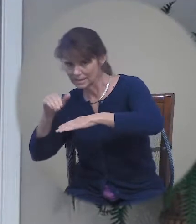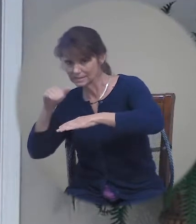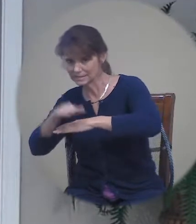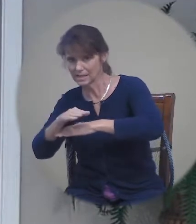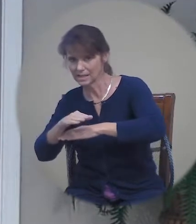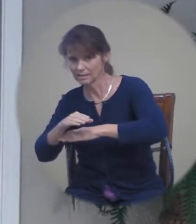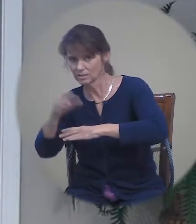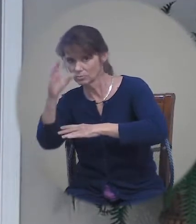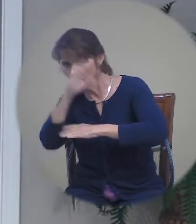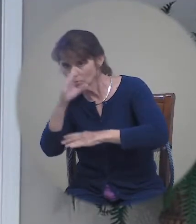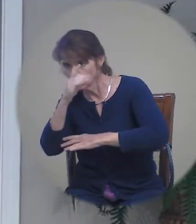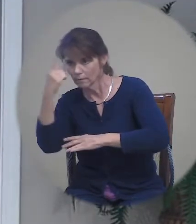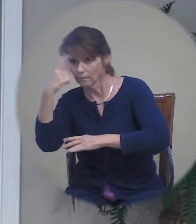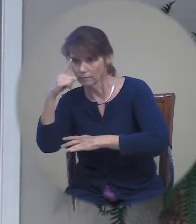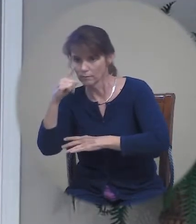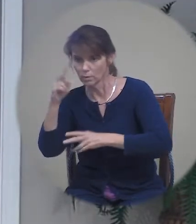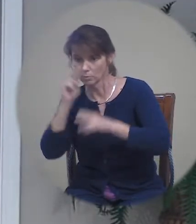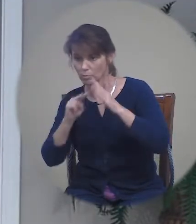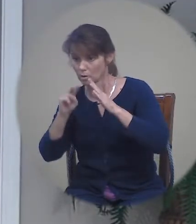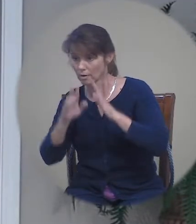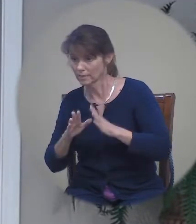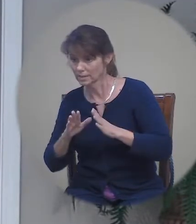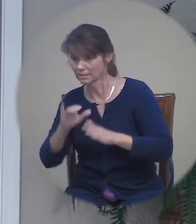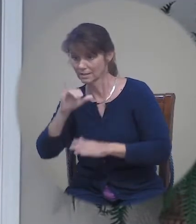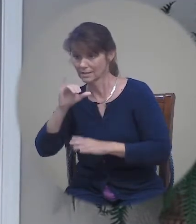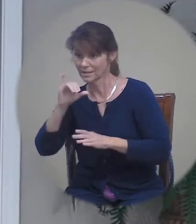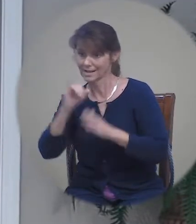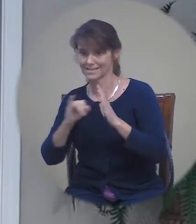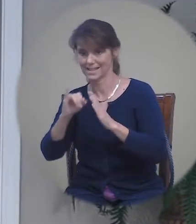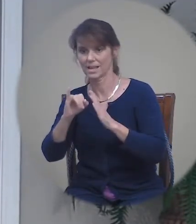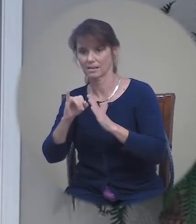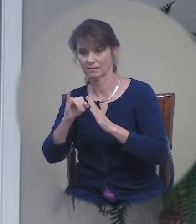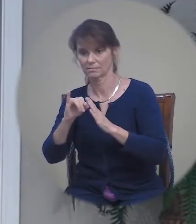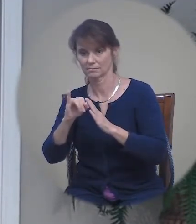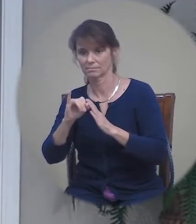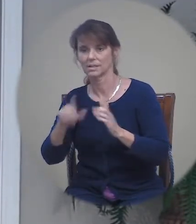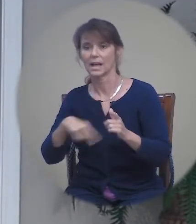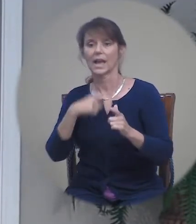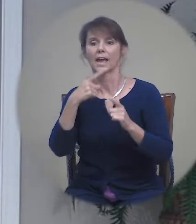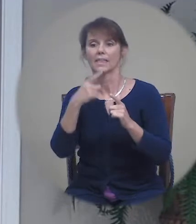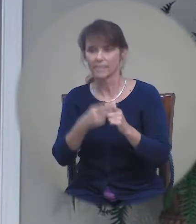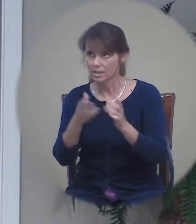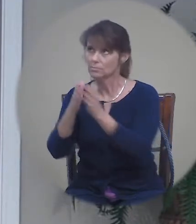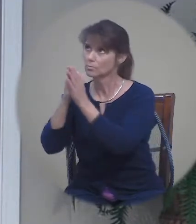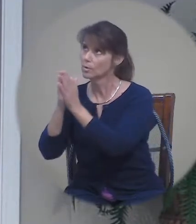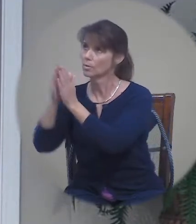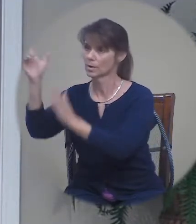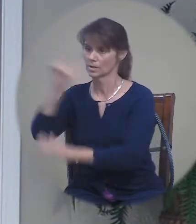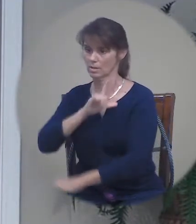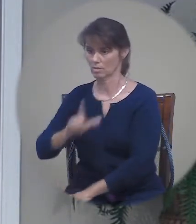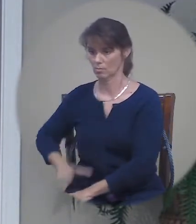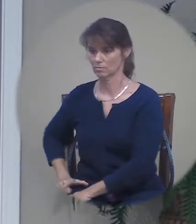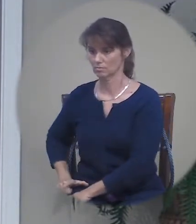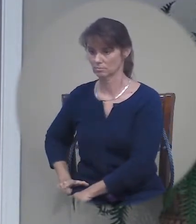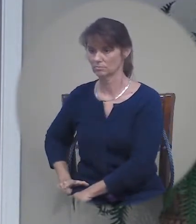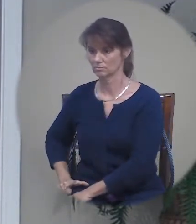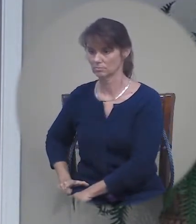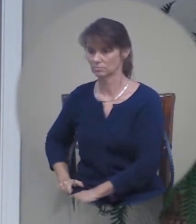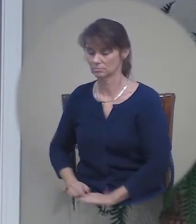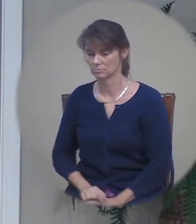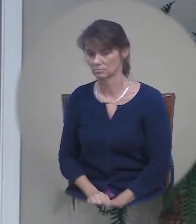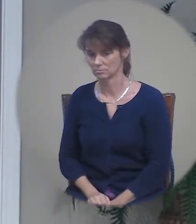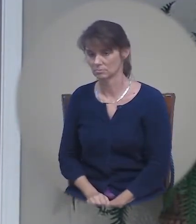word from Isaiah and then eventually takes it to the Lord. First of all, I want you to see how refreshing a response this